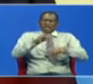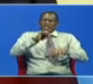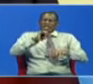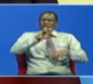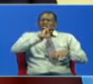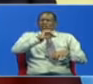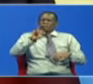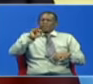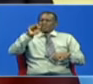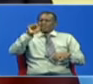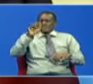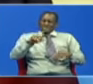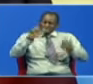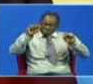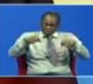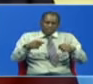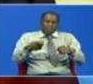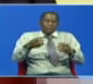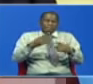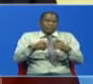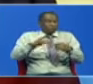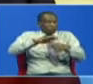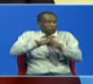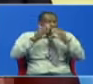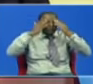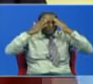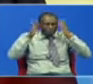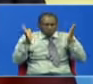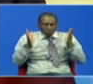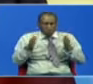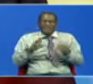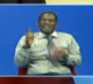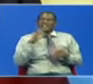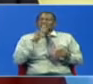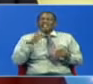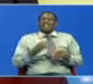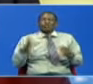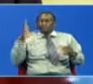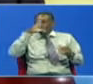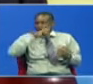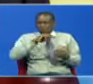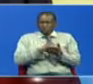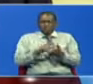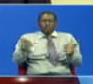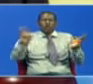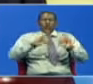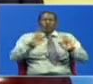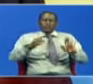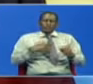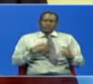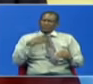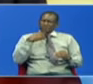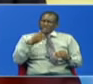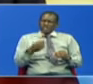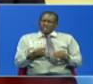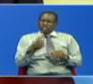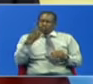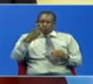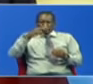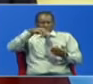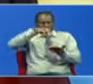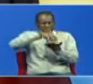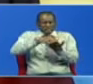self-containing. We still don't know with COVID, and it's too dangerous to assume that. We have already indicated two cases where